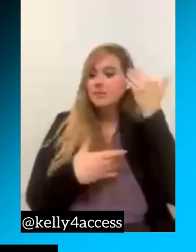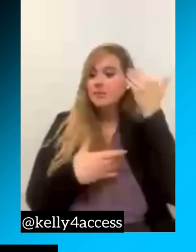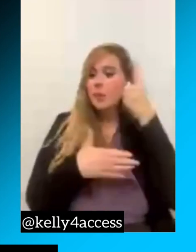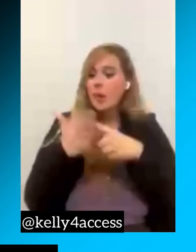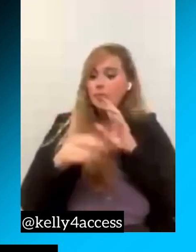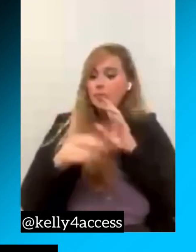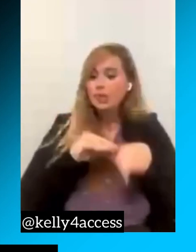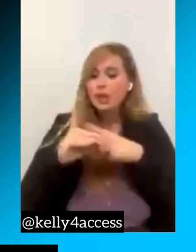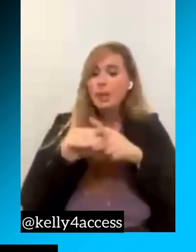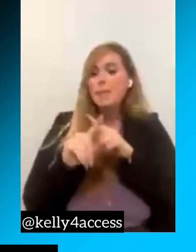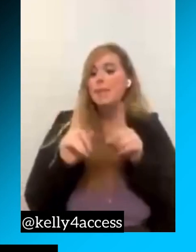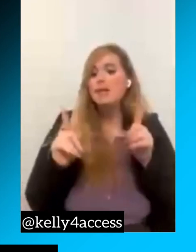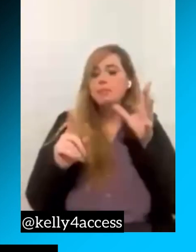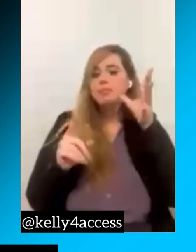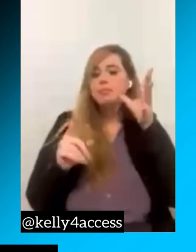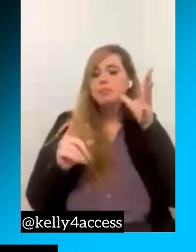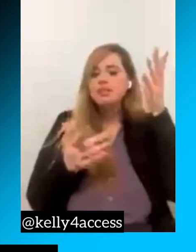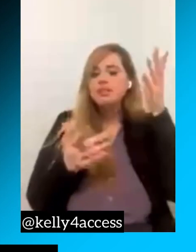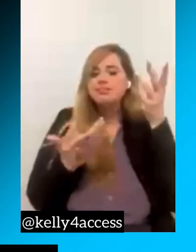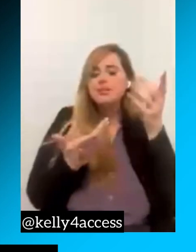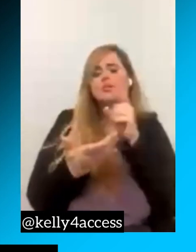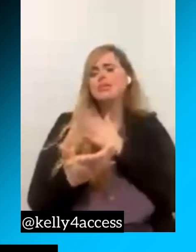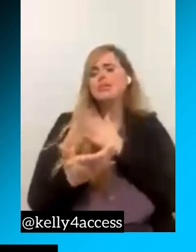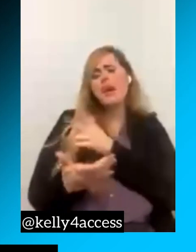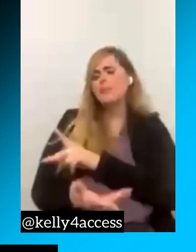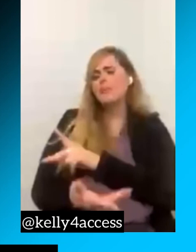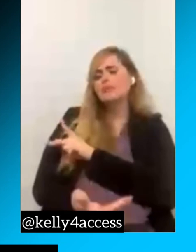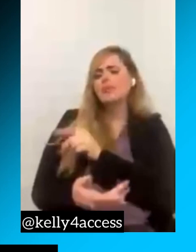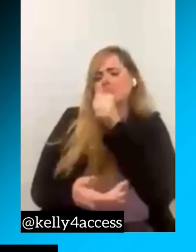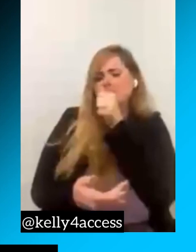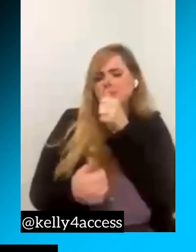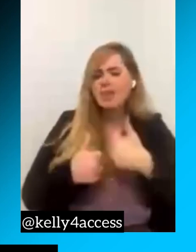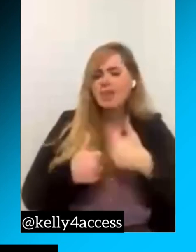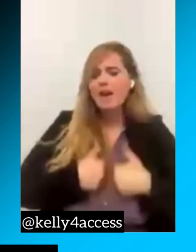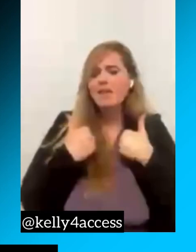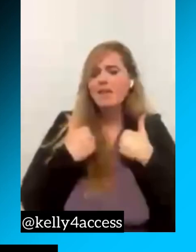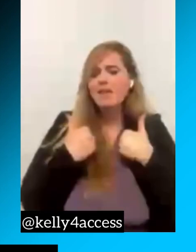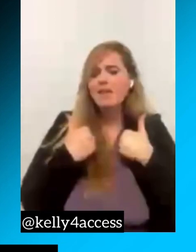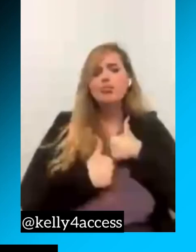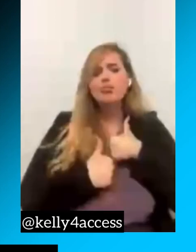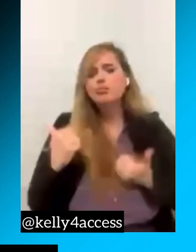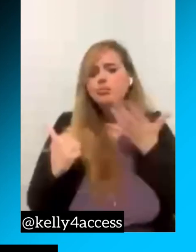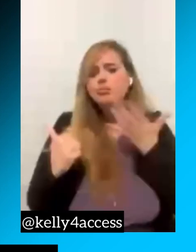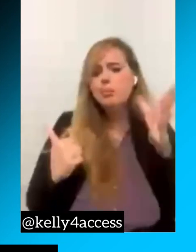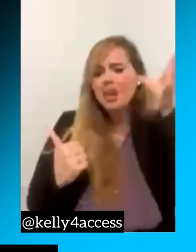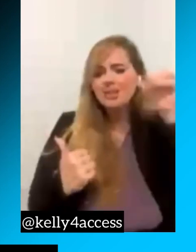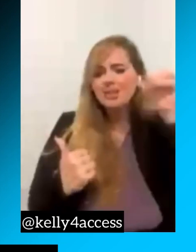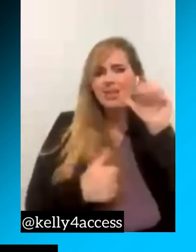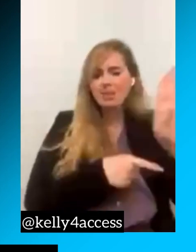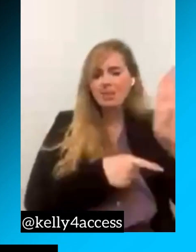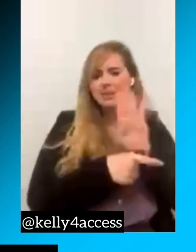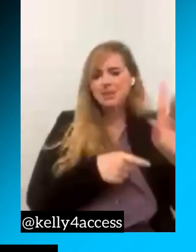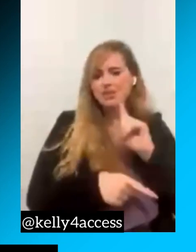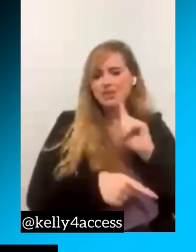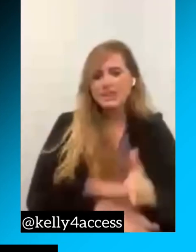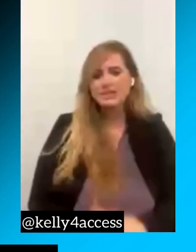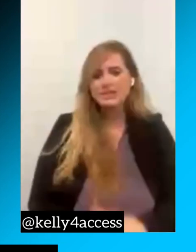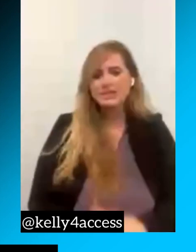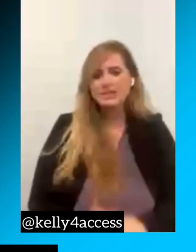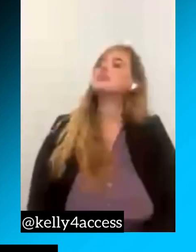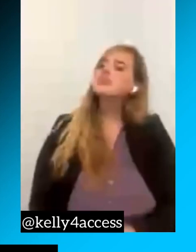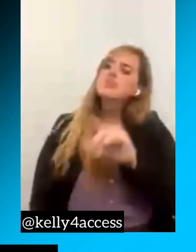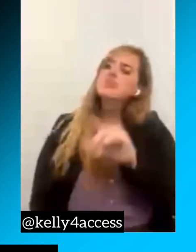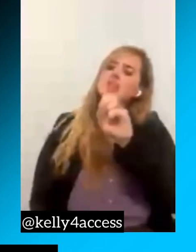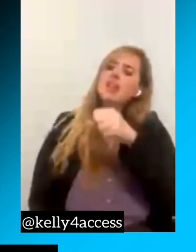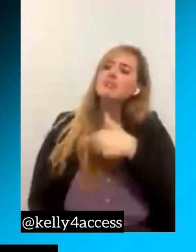generally I'm on the same page with you. It's my personal life. It doesn't have to bother them. It's none of their business, basically. But yeah, I don't